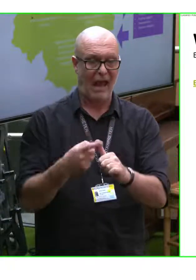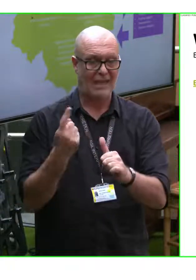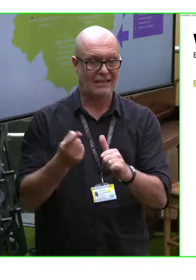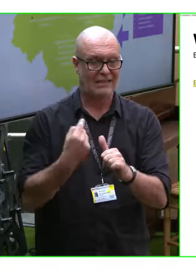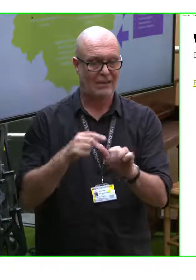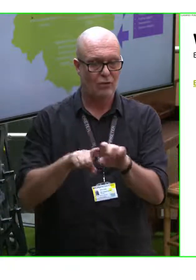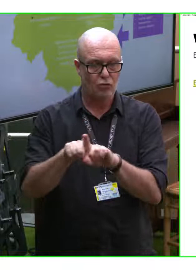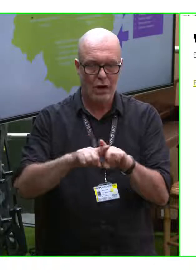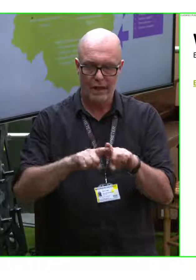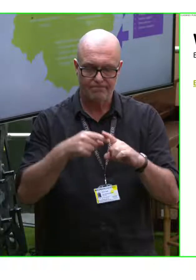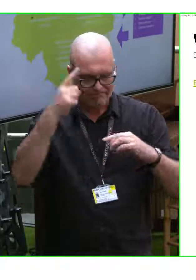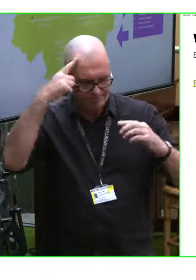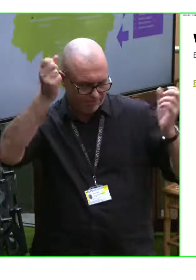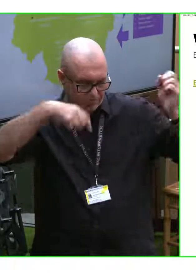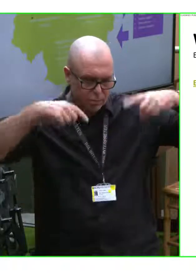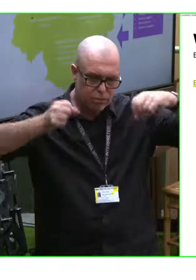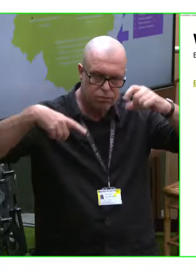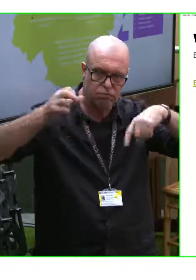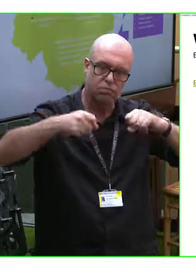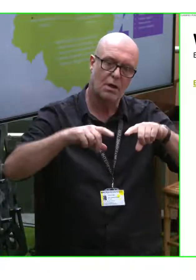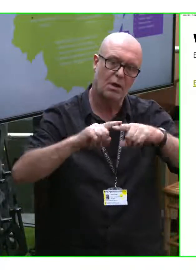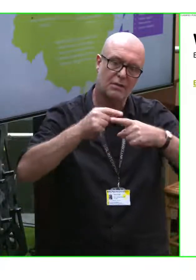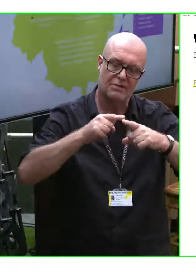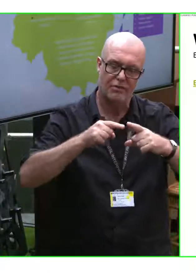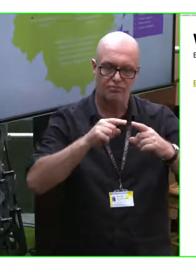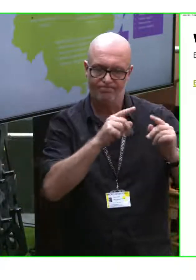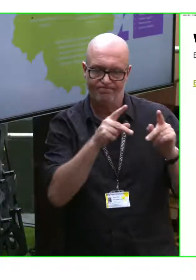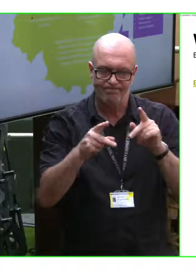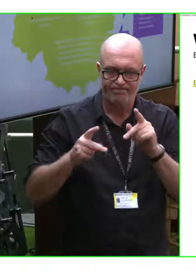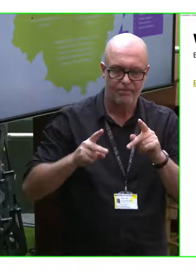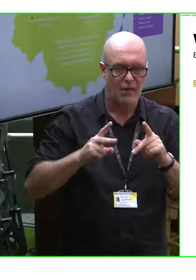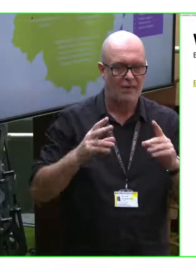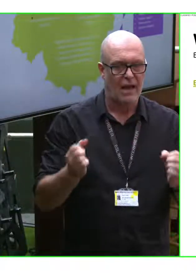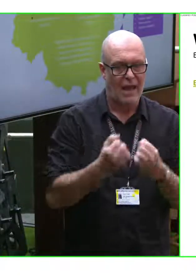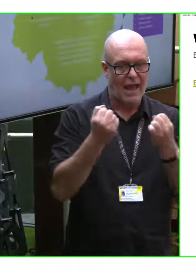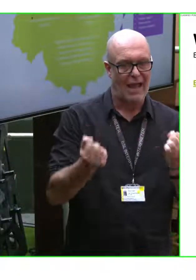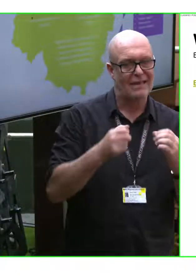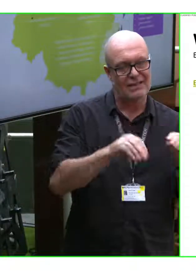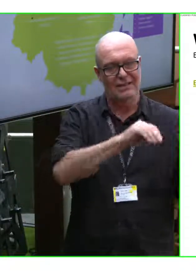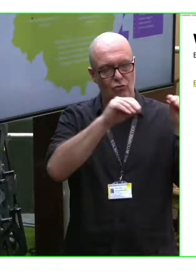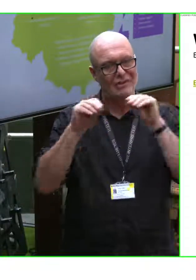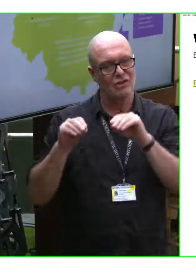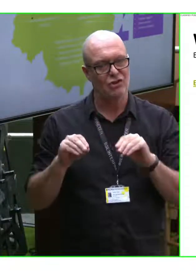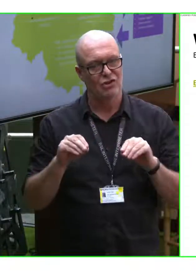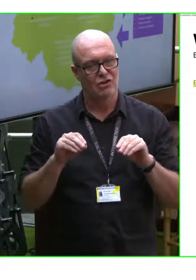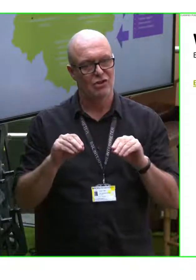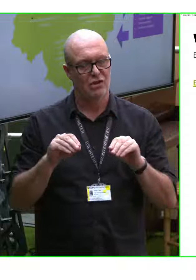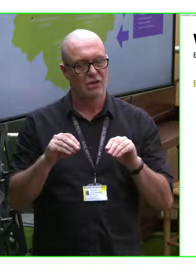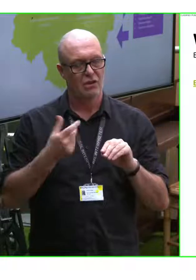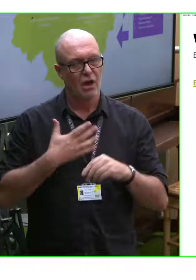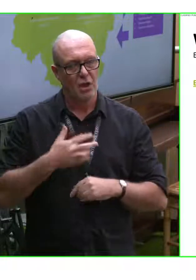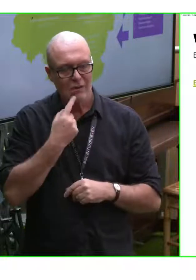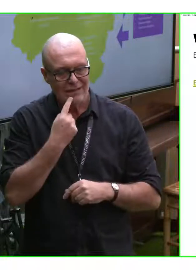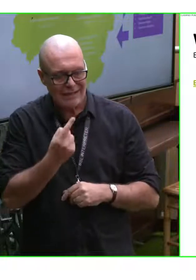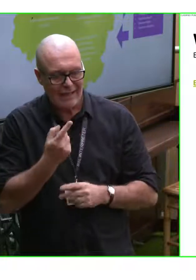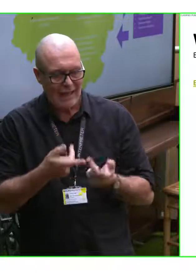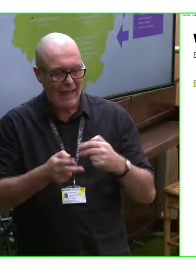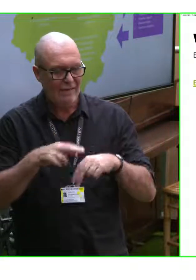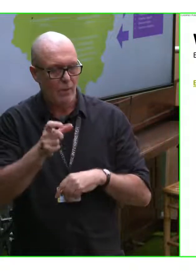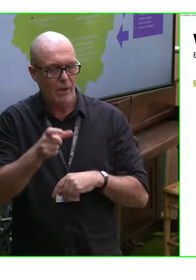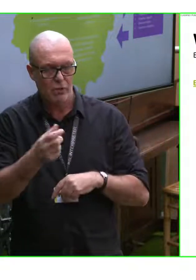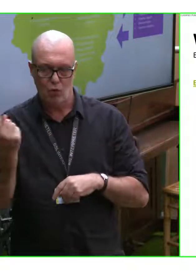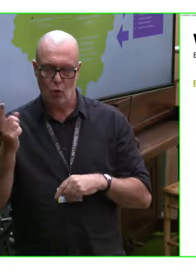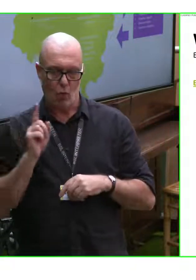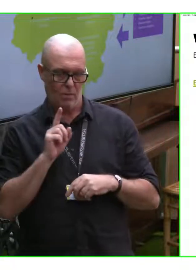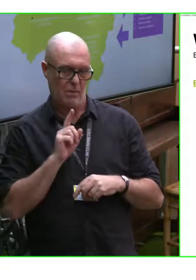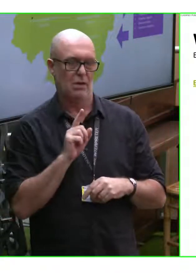that's to create those ideas and opportunities across those different aspects of that energy transition. I'd like to say that when someone comes to Manchester and say, I'm interested in hydrogen,